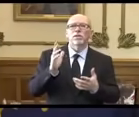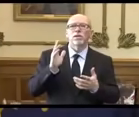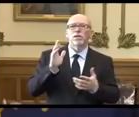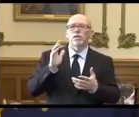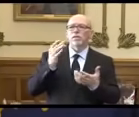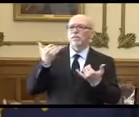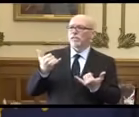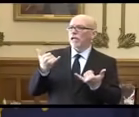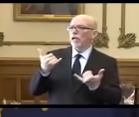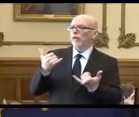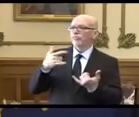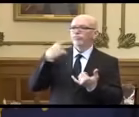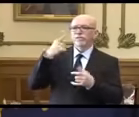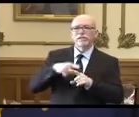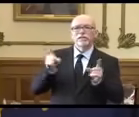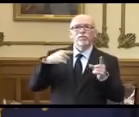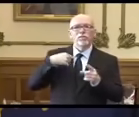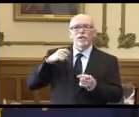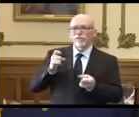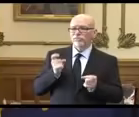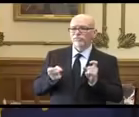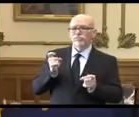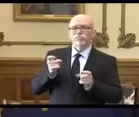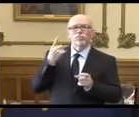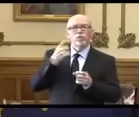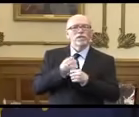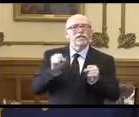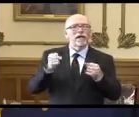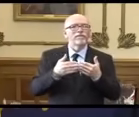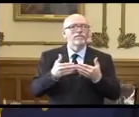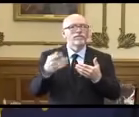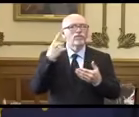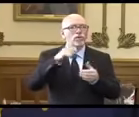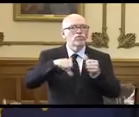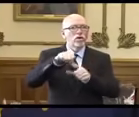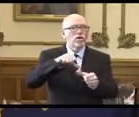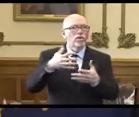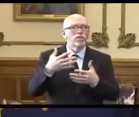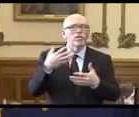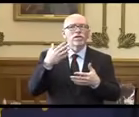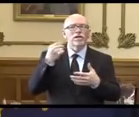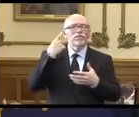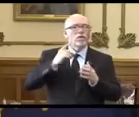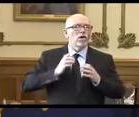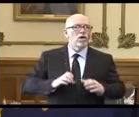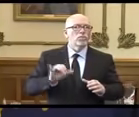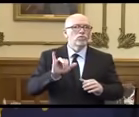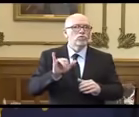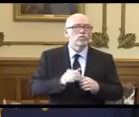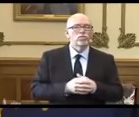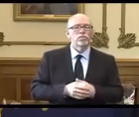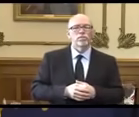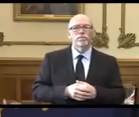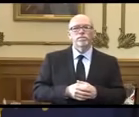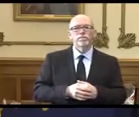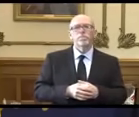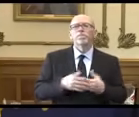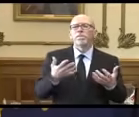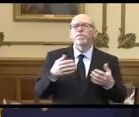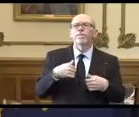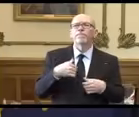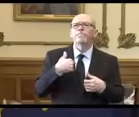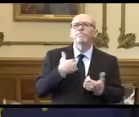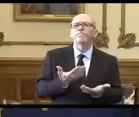to make changes and adjustments to be safe for each other's sake and for the consumer's sake as well. And so I